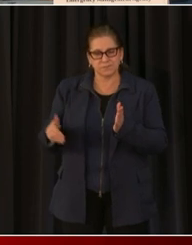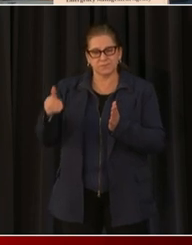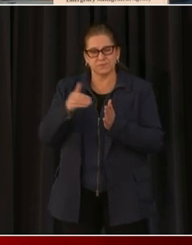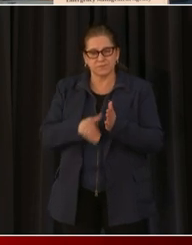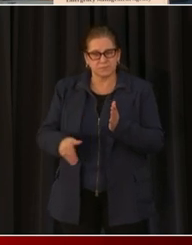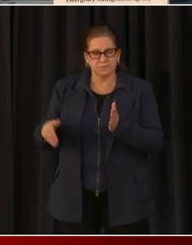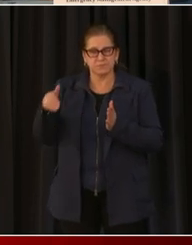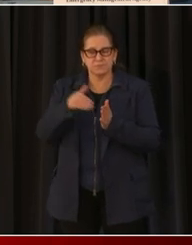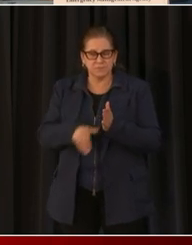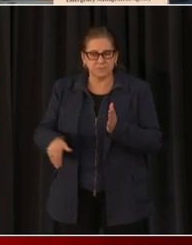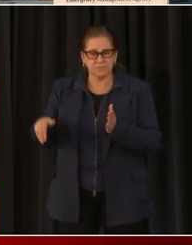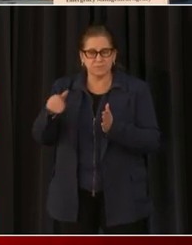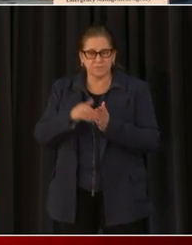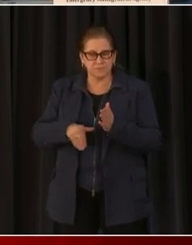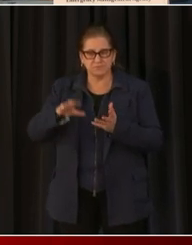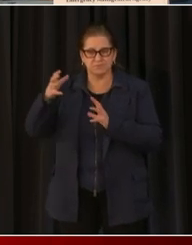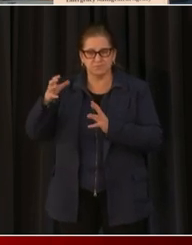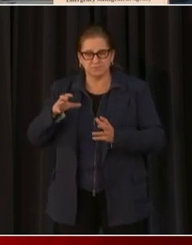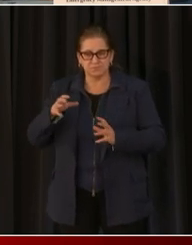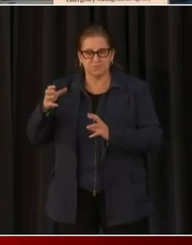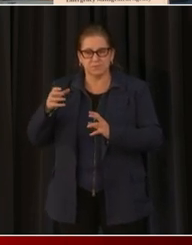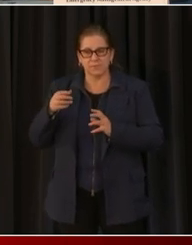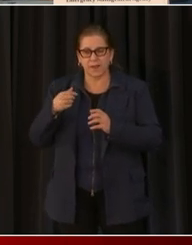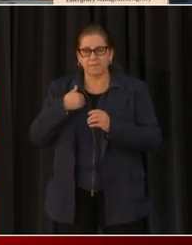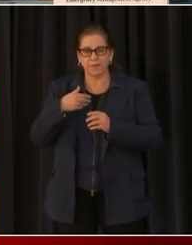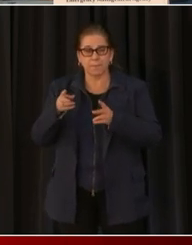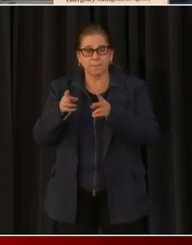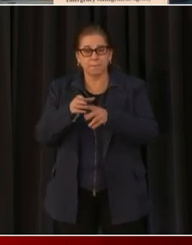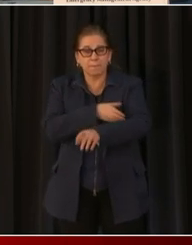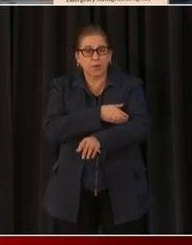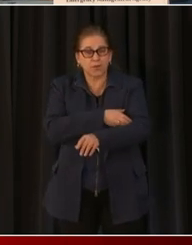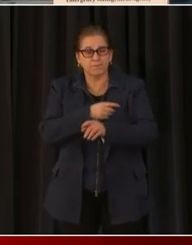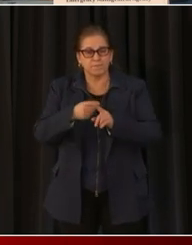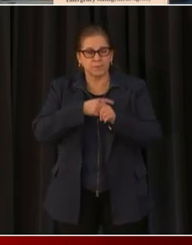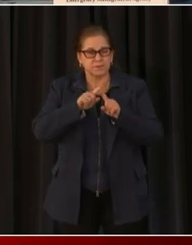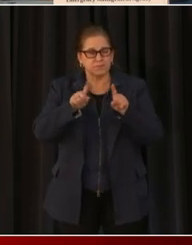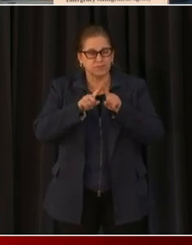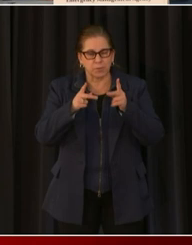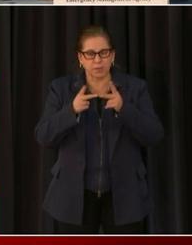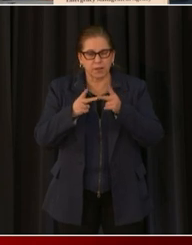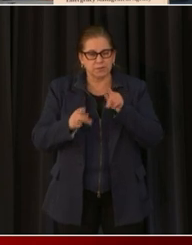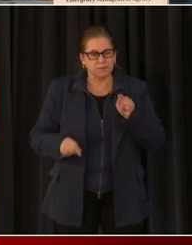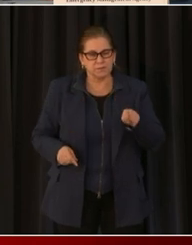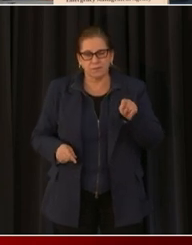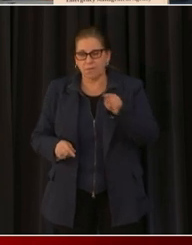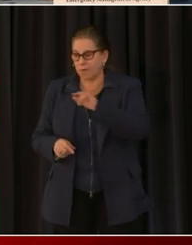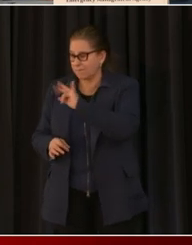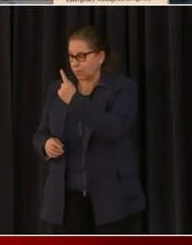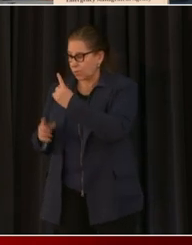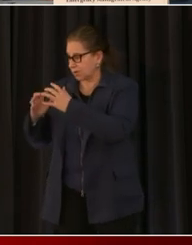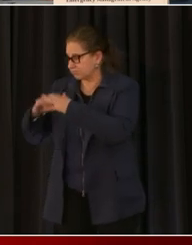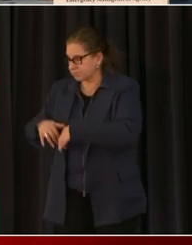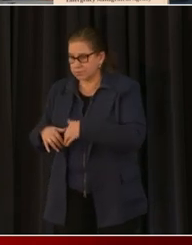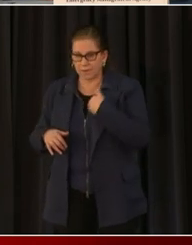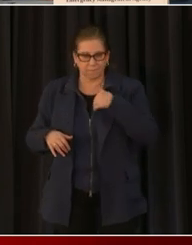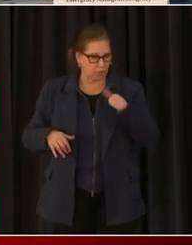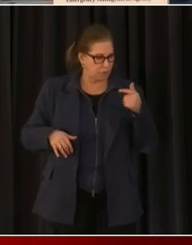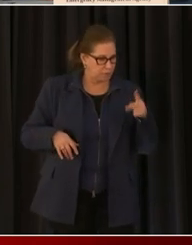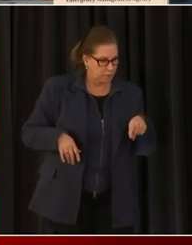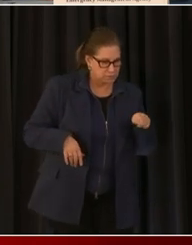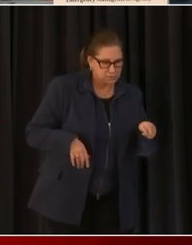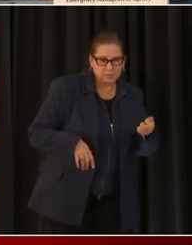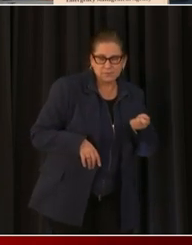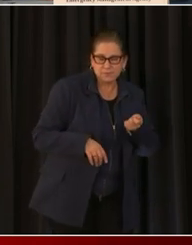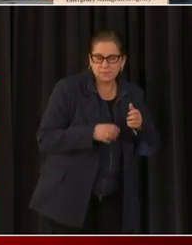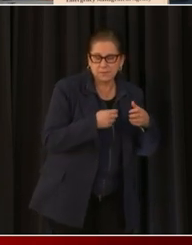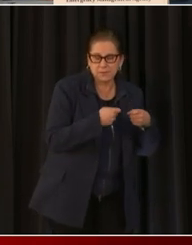draw power from a variety of different sources, whereas if one part of a system goes